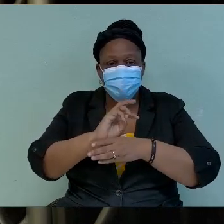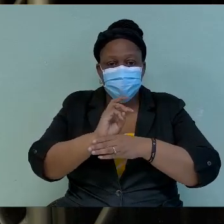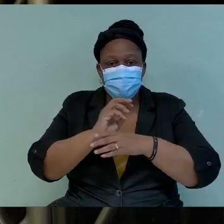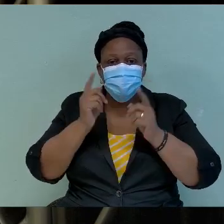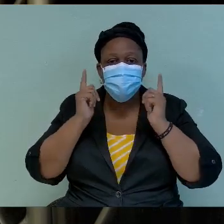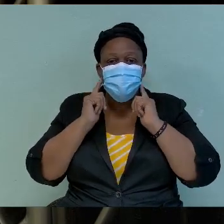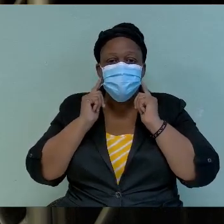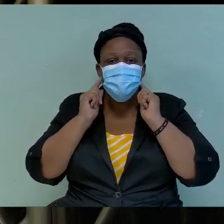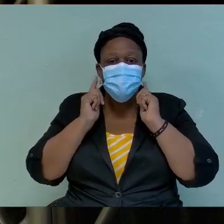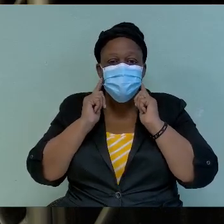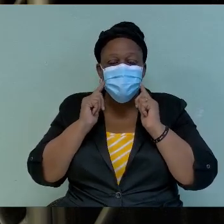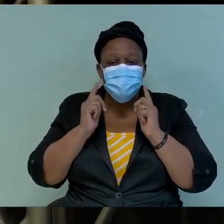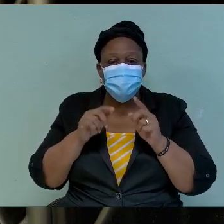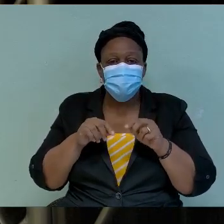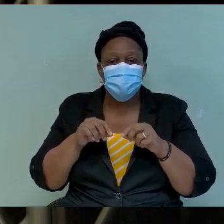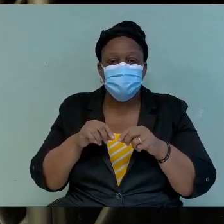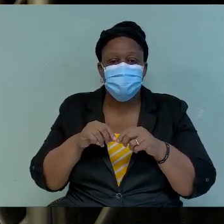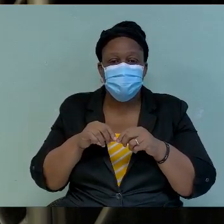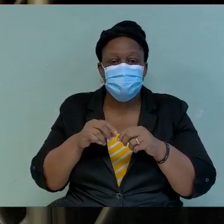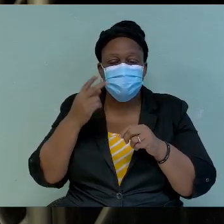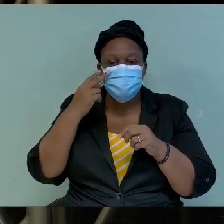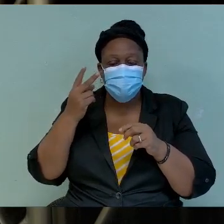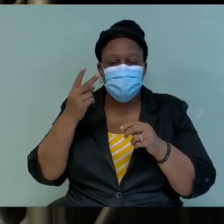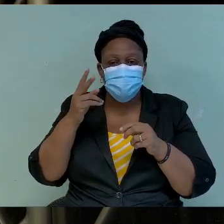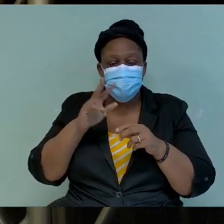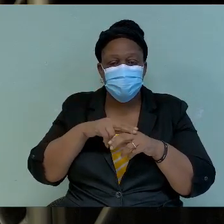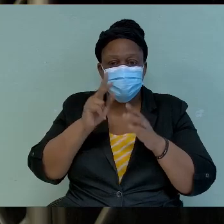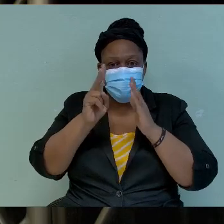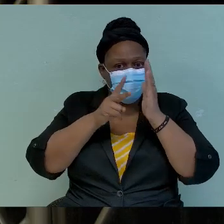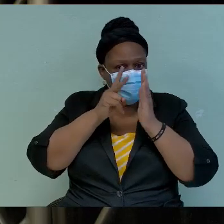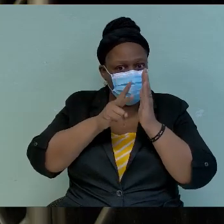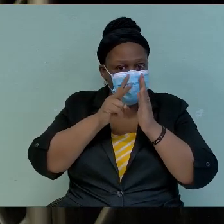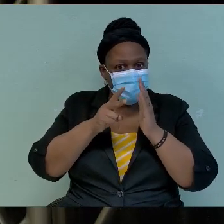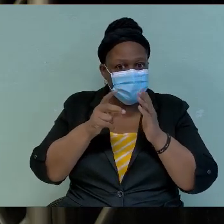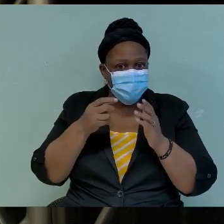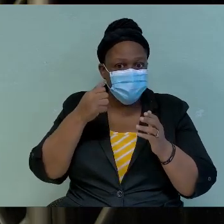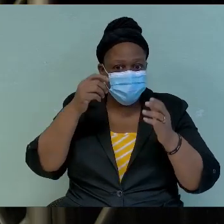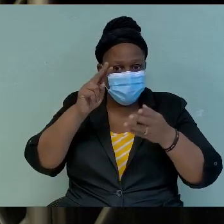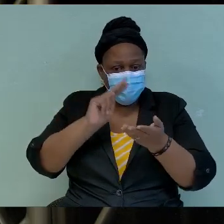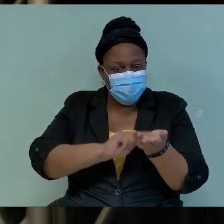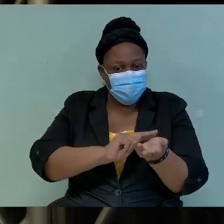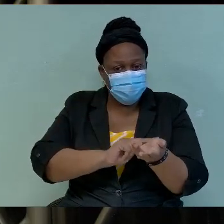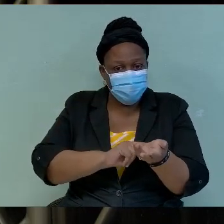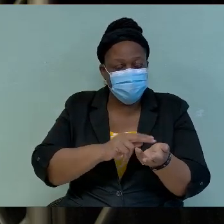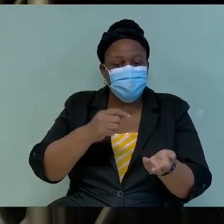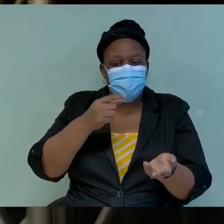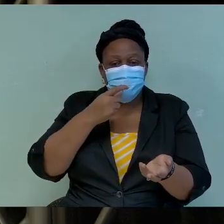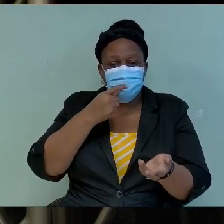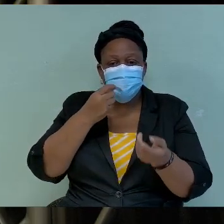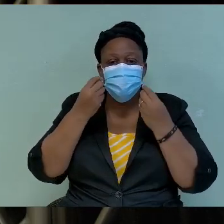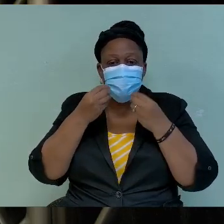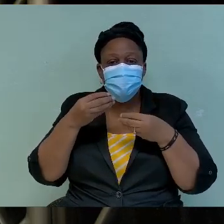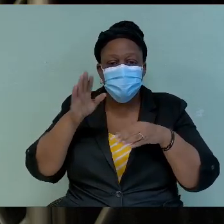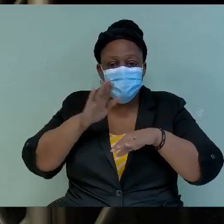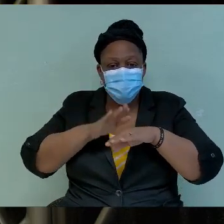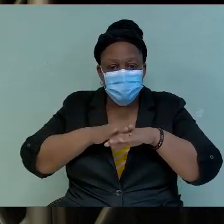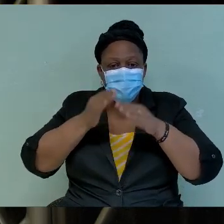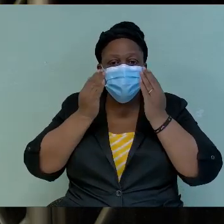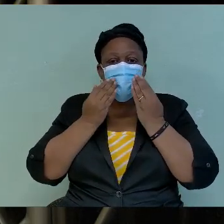off, and also how to dispose of the mask. We are going to continue working with the healthcare sector in providing more of